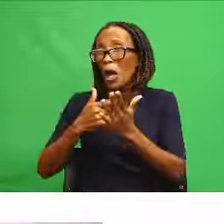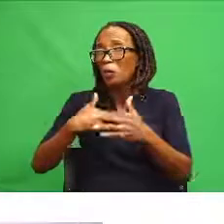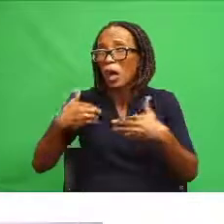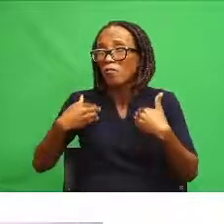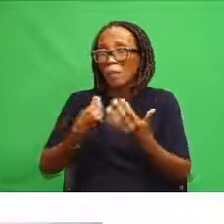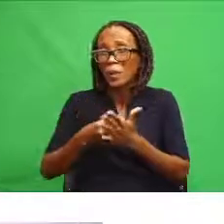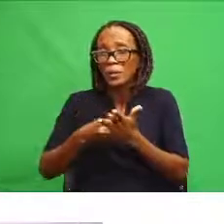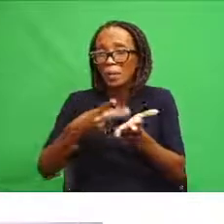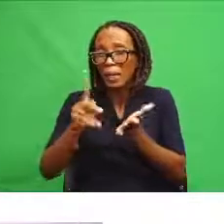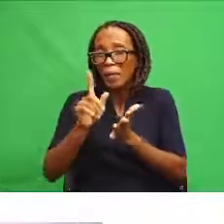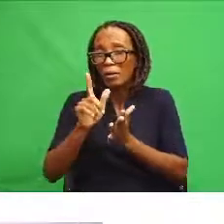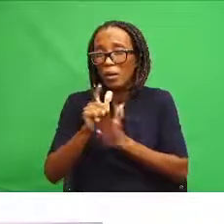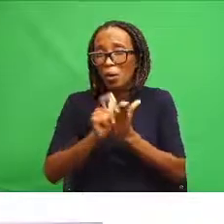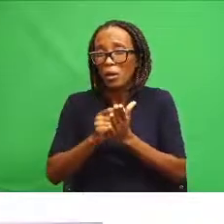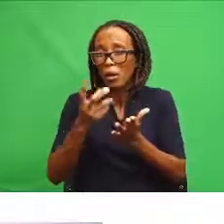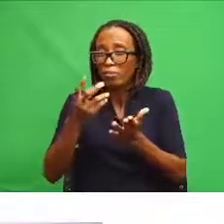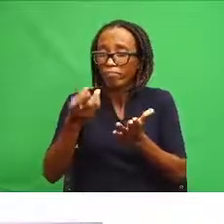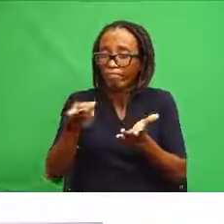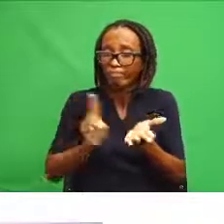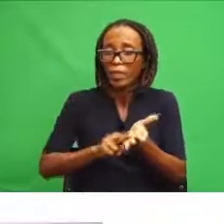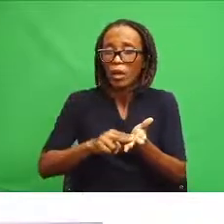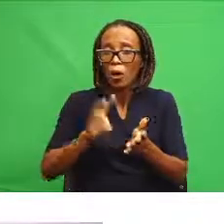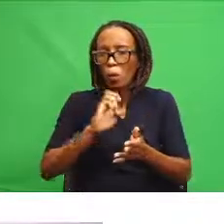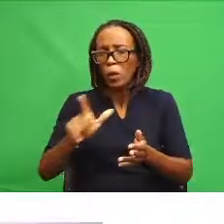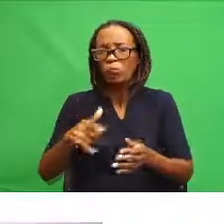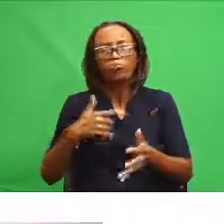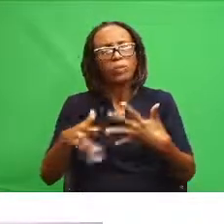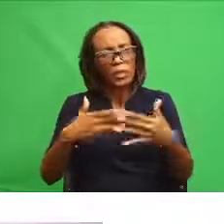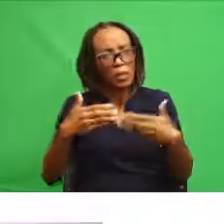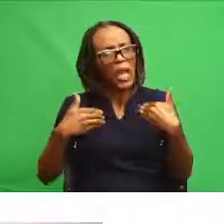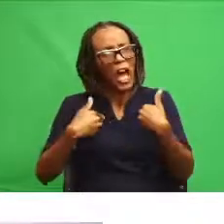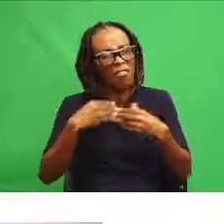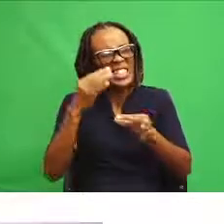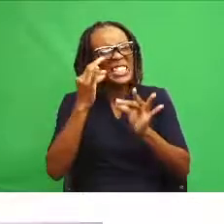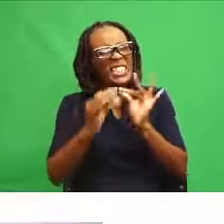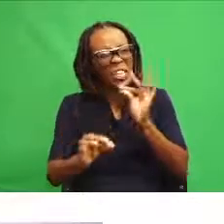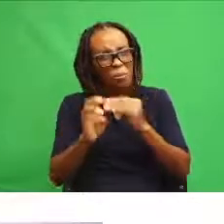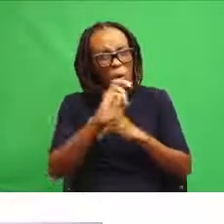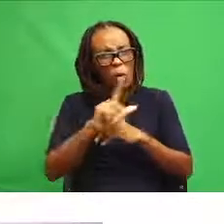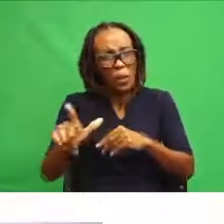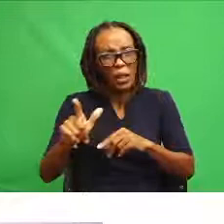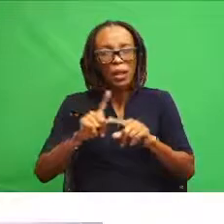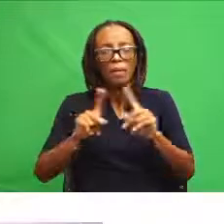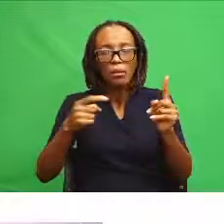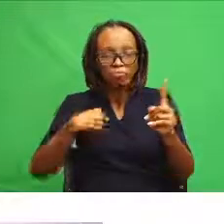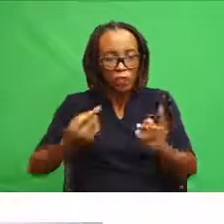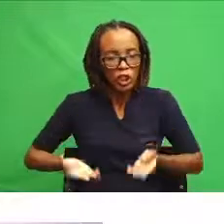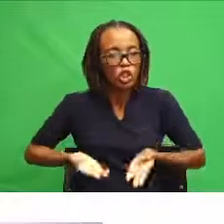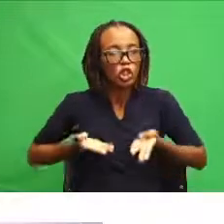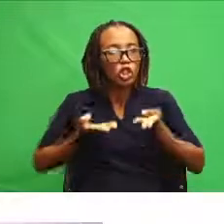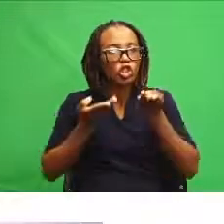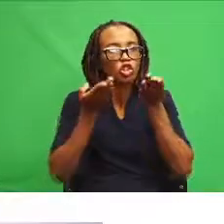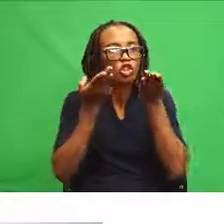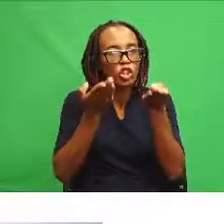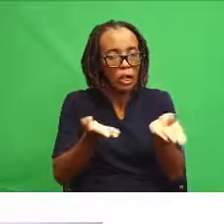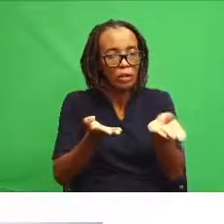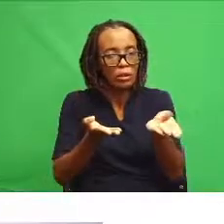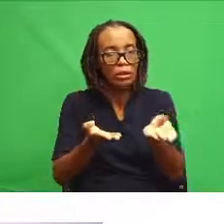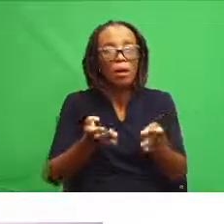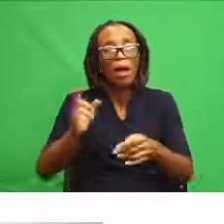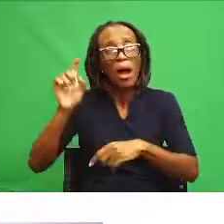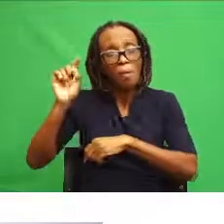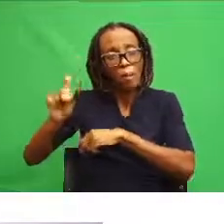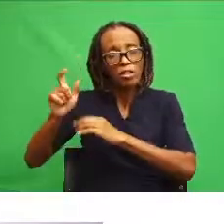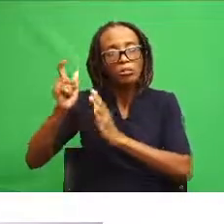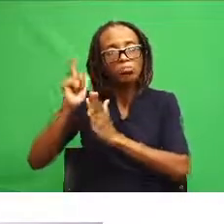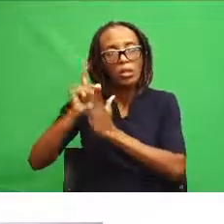will. All right? And there are simple wills, but like I say, I recommend you get legal